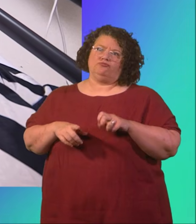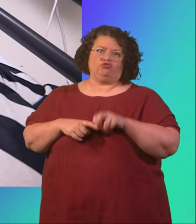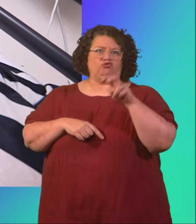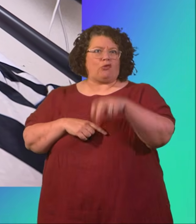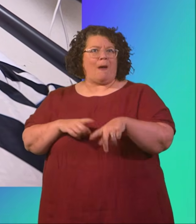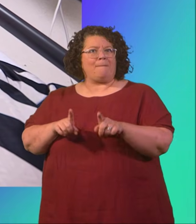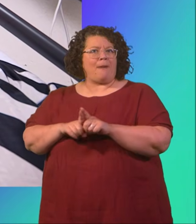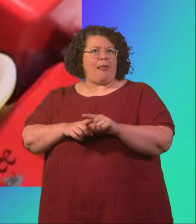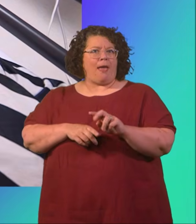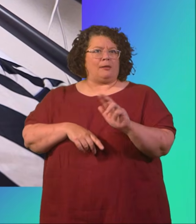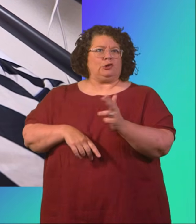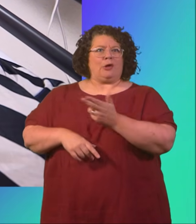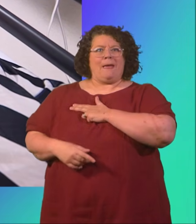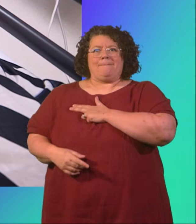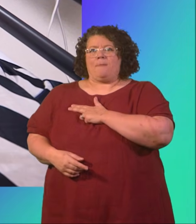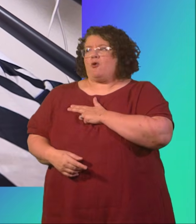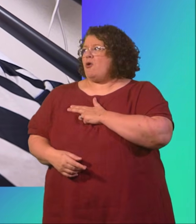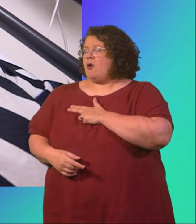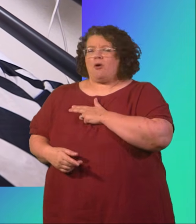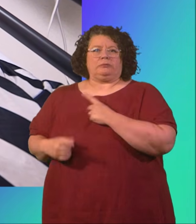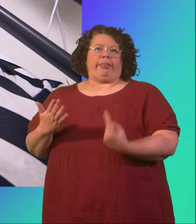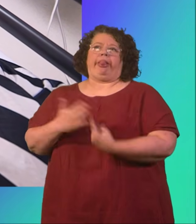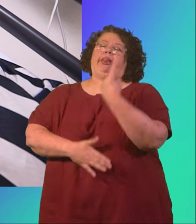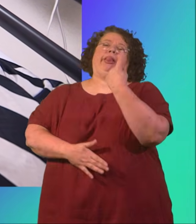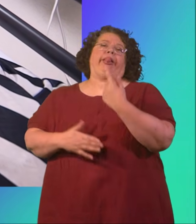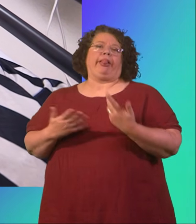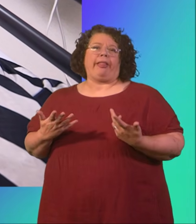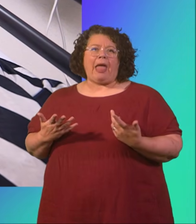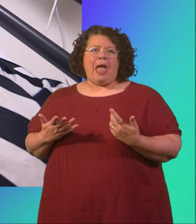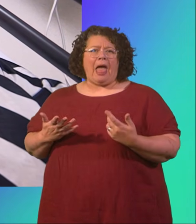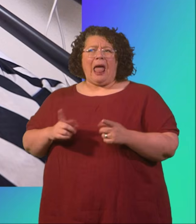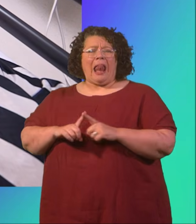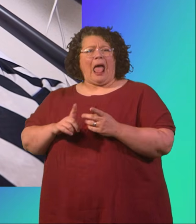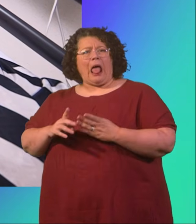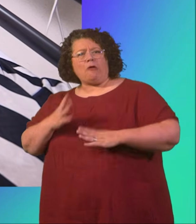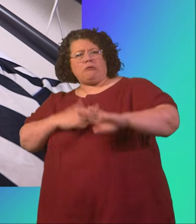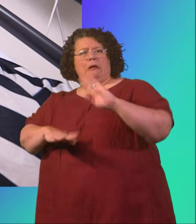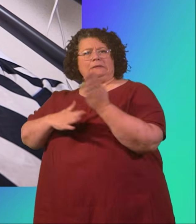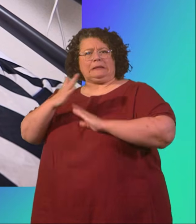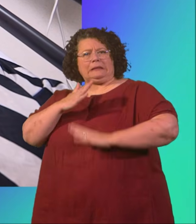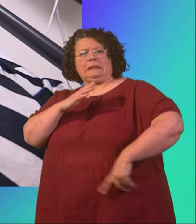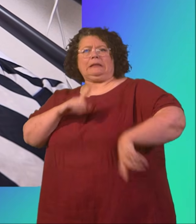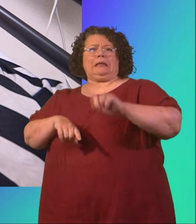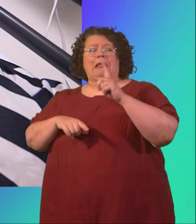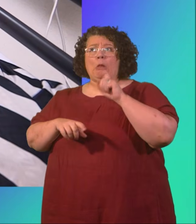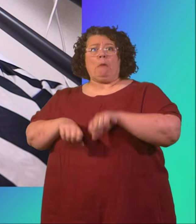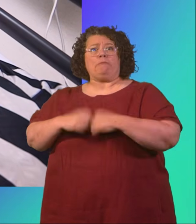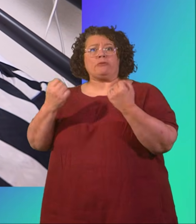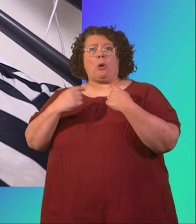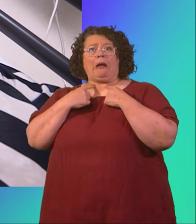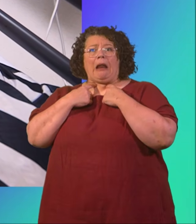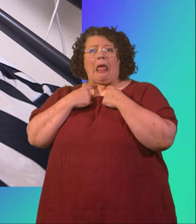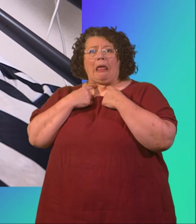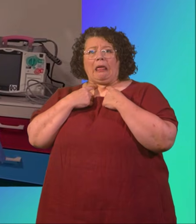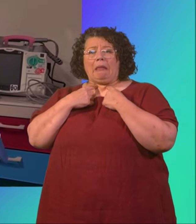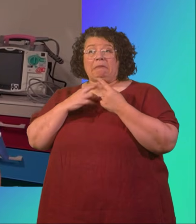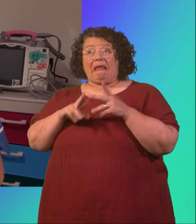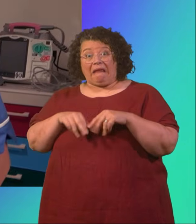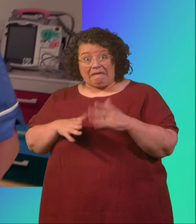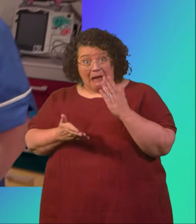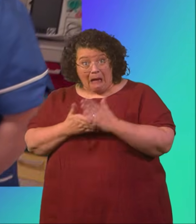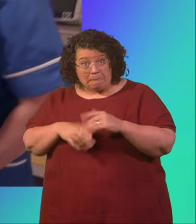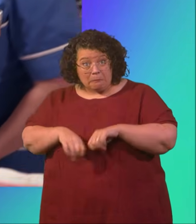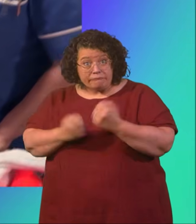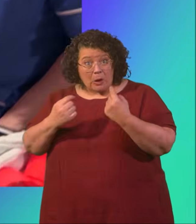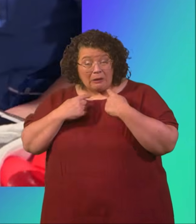It's like a karate kick. Thought I broke my neck, but if I broke my neck, I would have been, like, dead. Well, luckily you're not, but